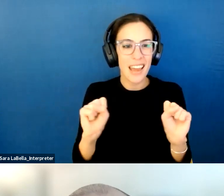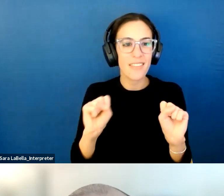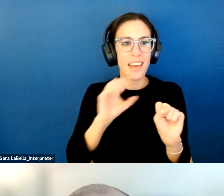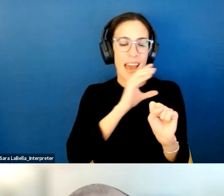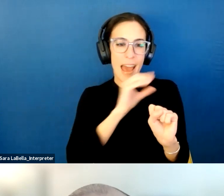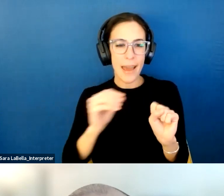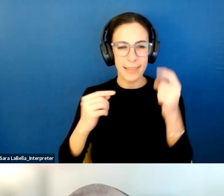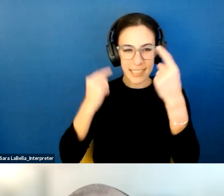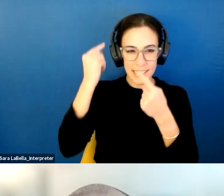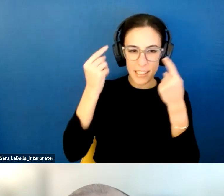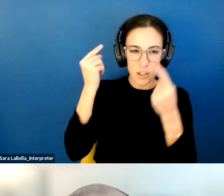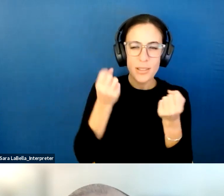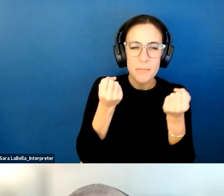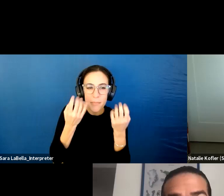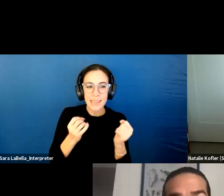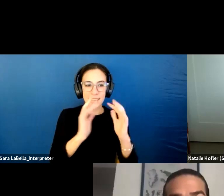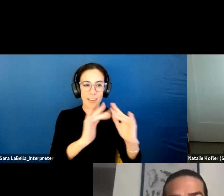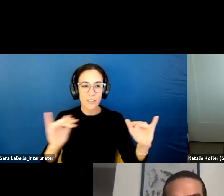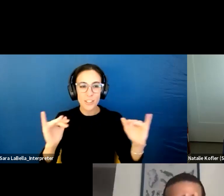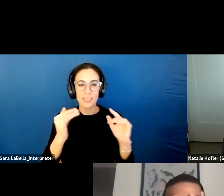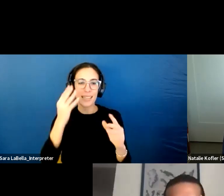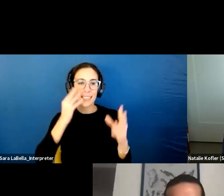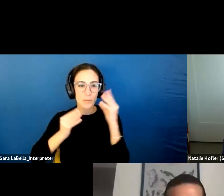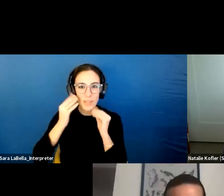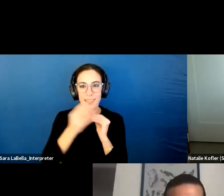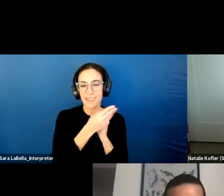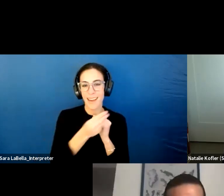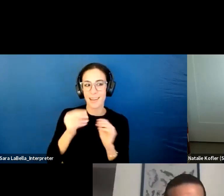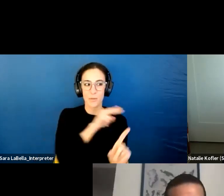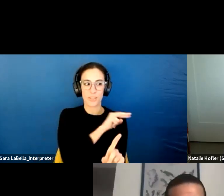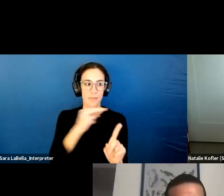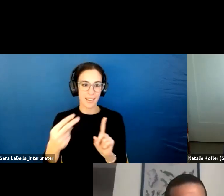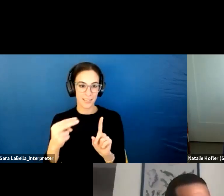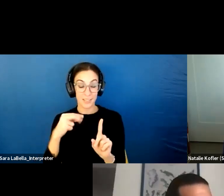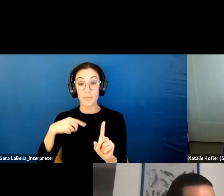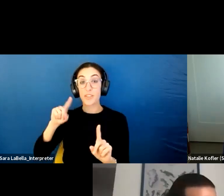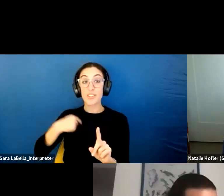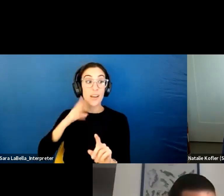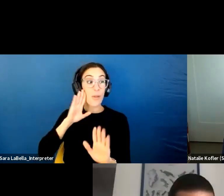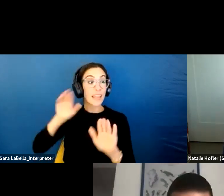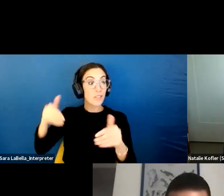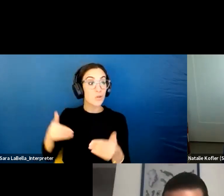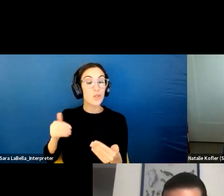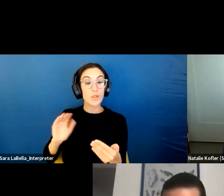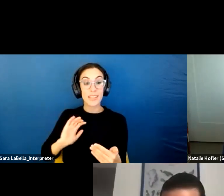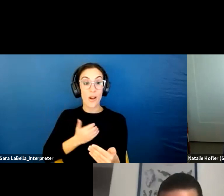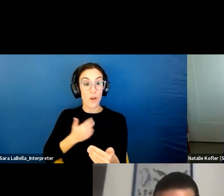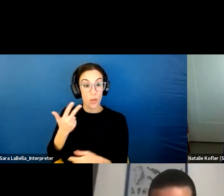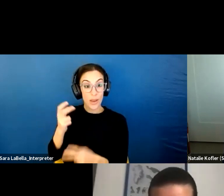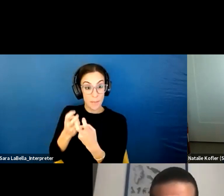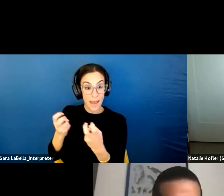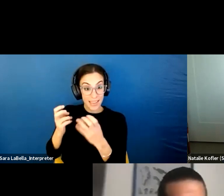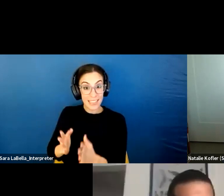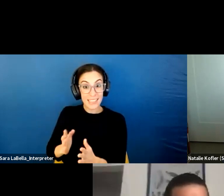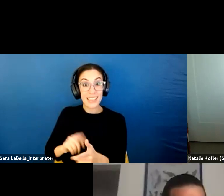diverse experiences and perspectives. I will first introduce our three panelists, and then they will take about 3 to